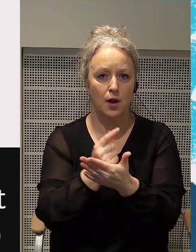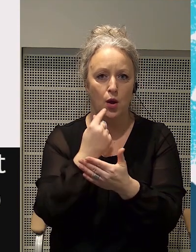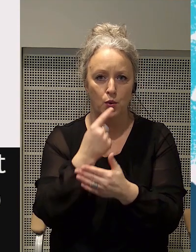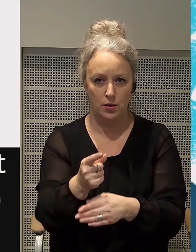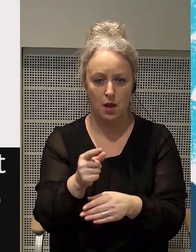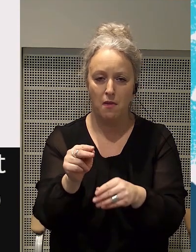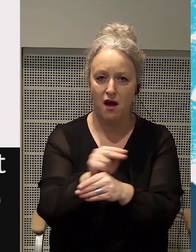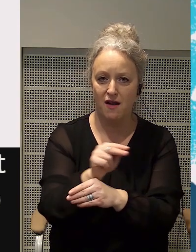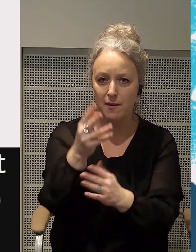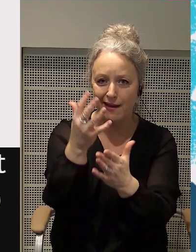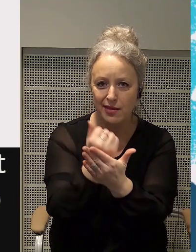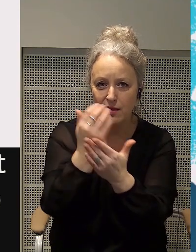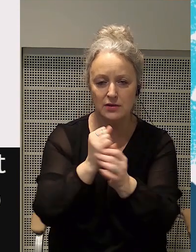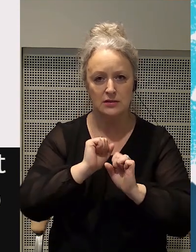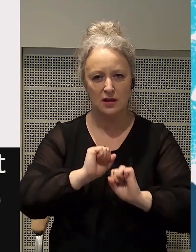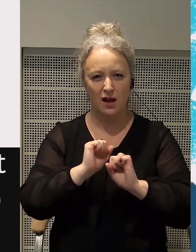of regions and countries.